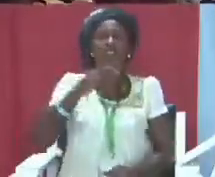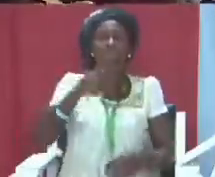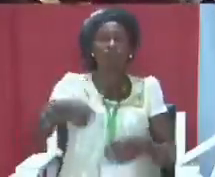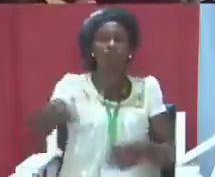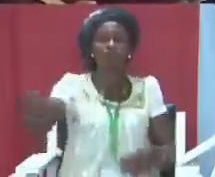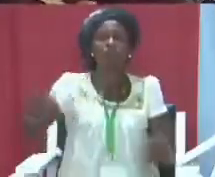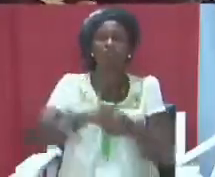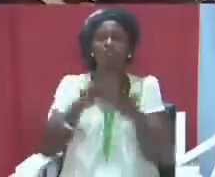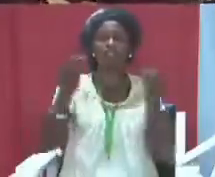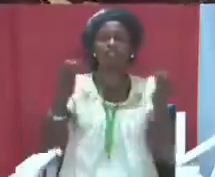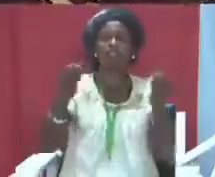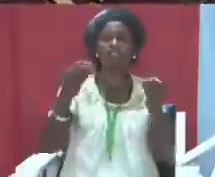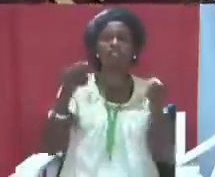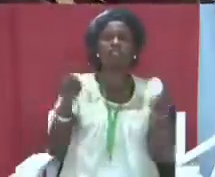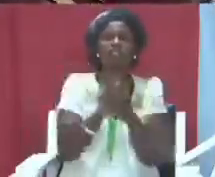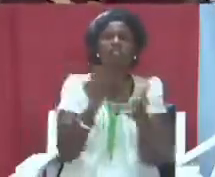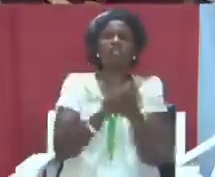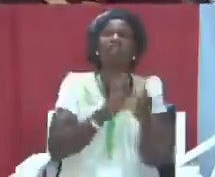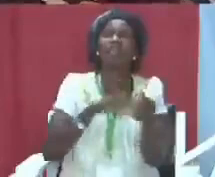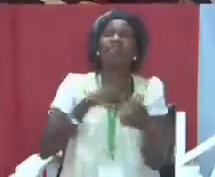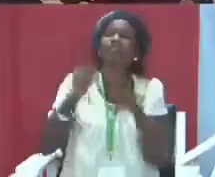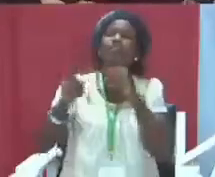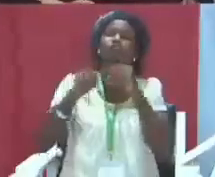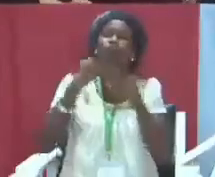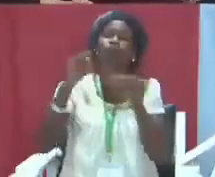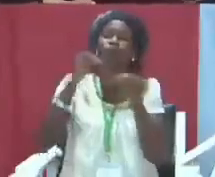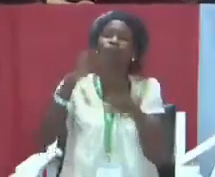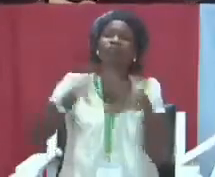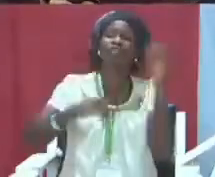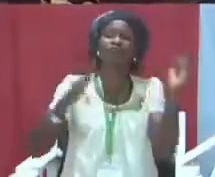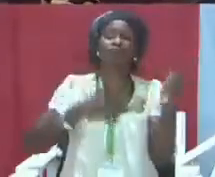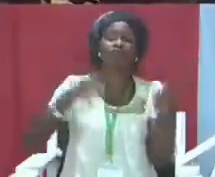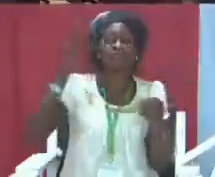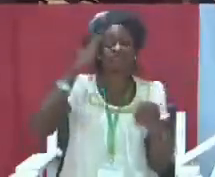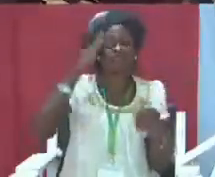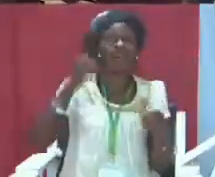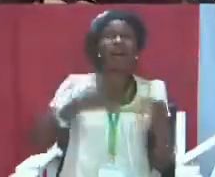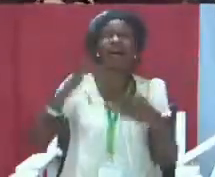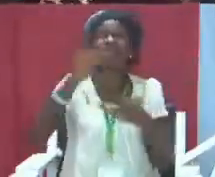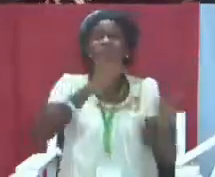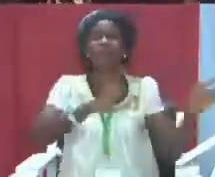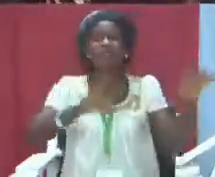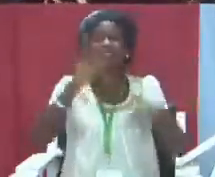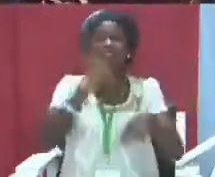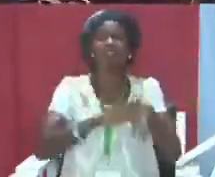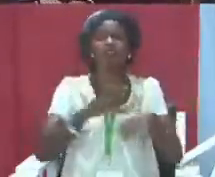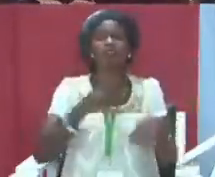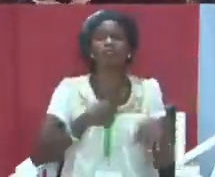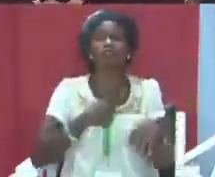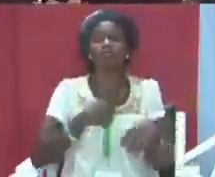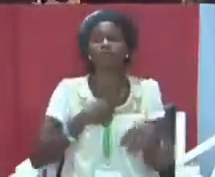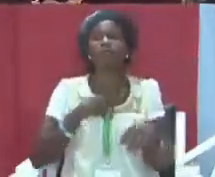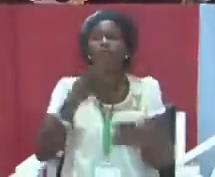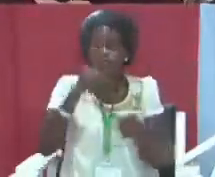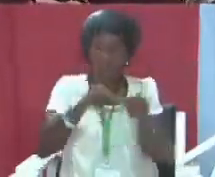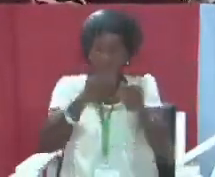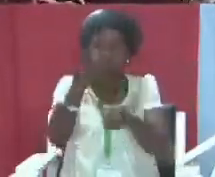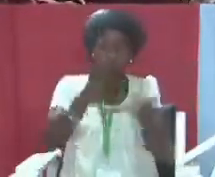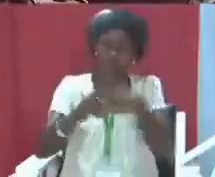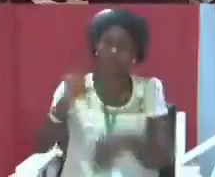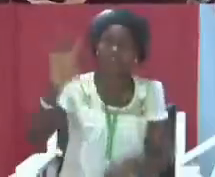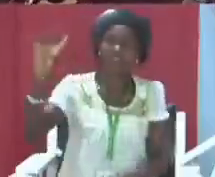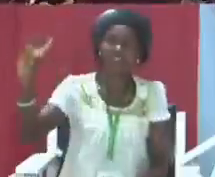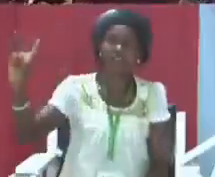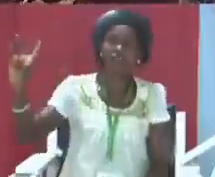ashes. He said, I've spoken beyond my knowledge. Have mercy on me. Keep coming.